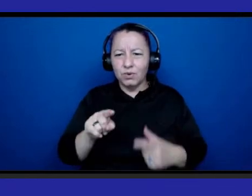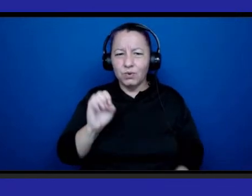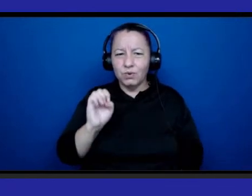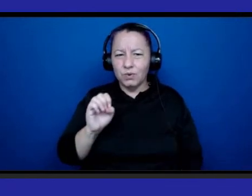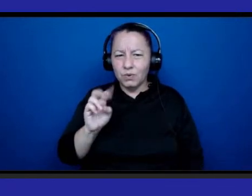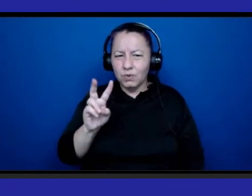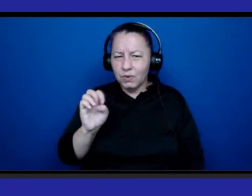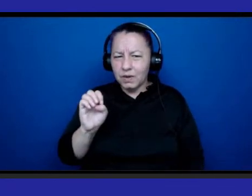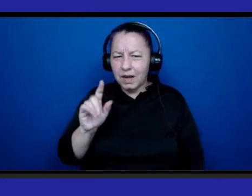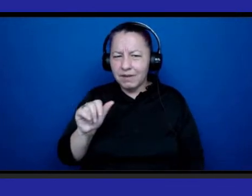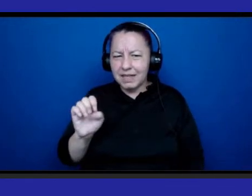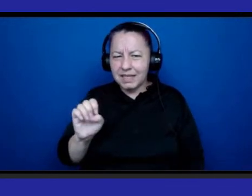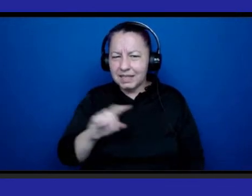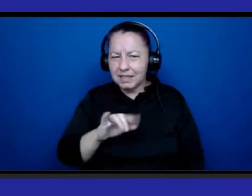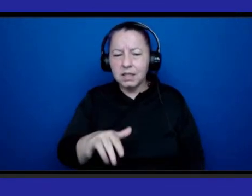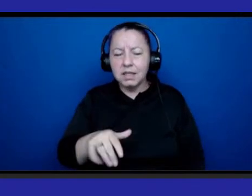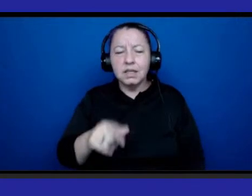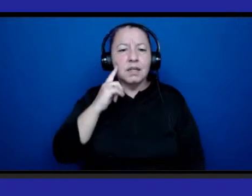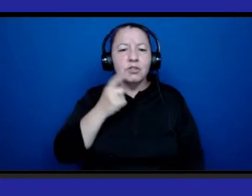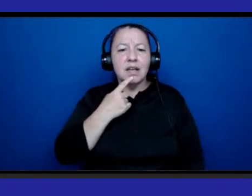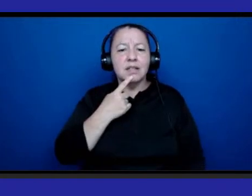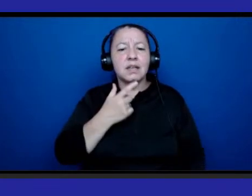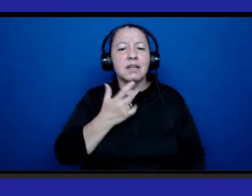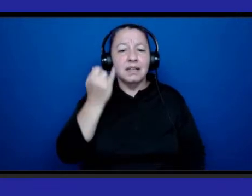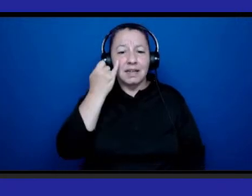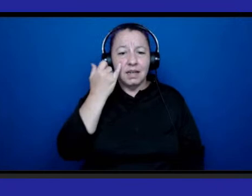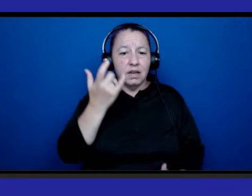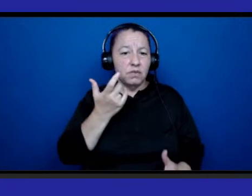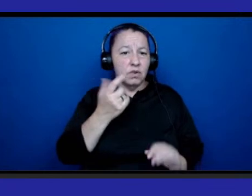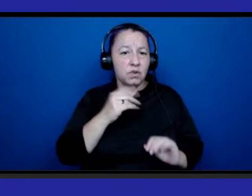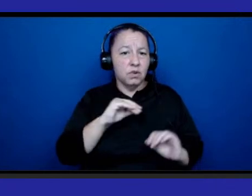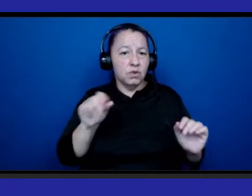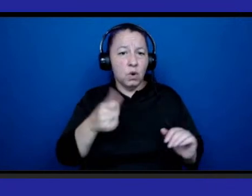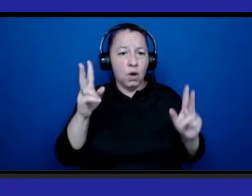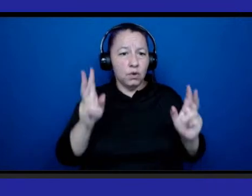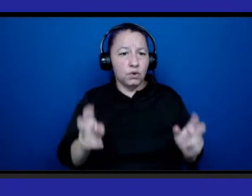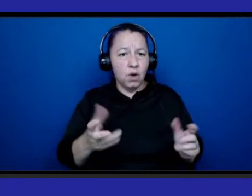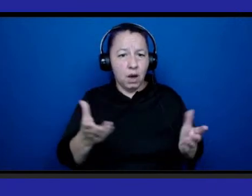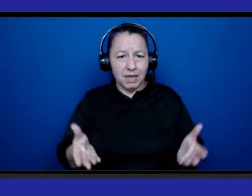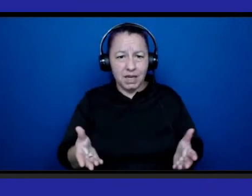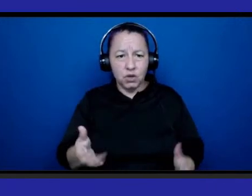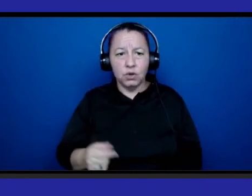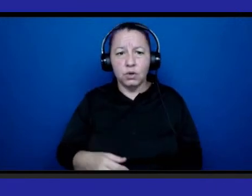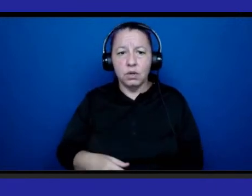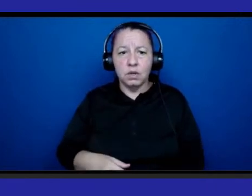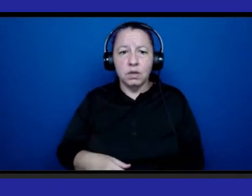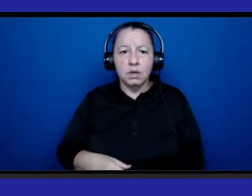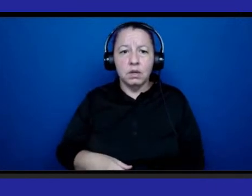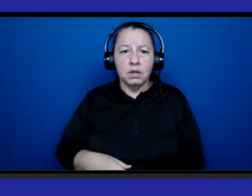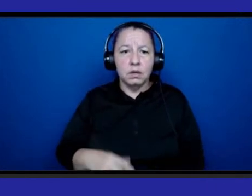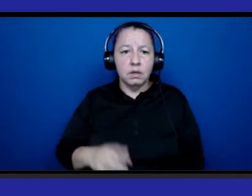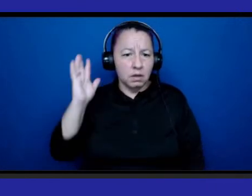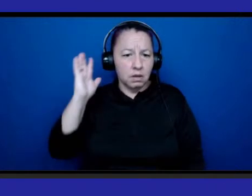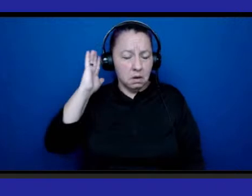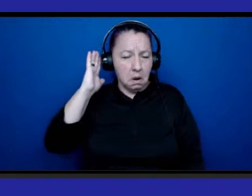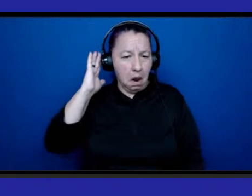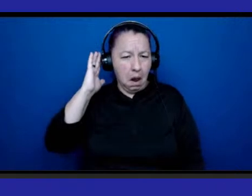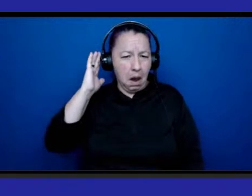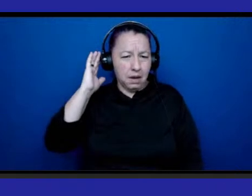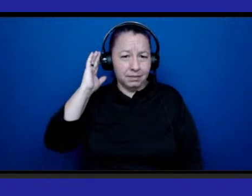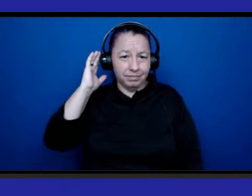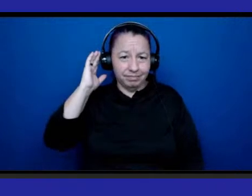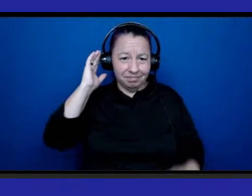if, since we don't have any other topic here, I know that we kind